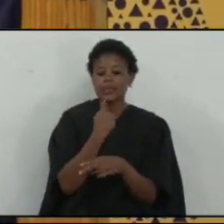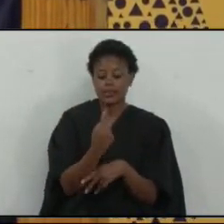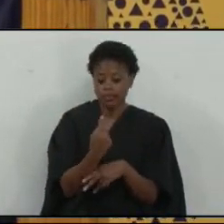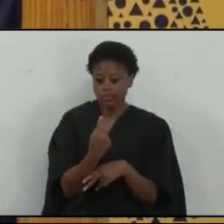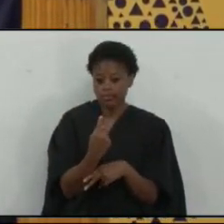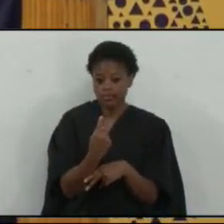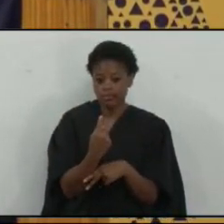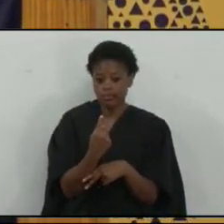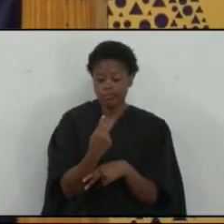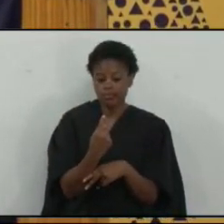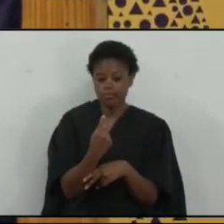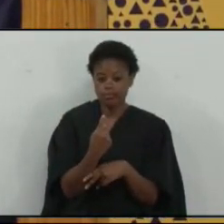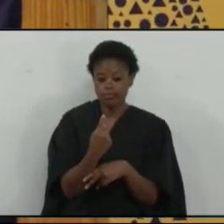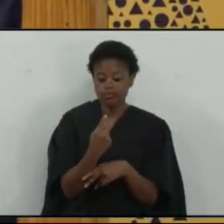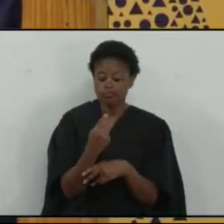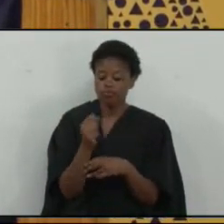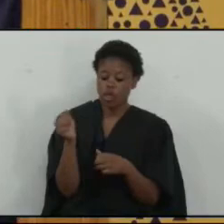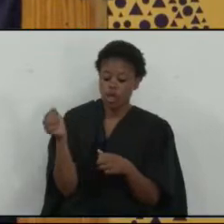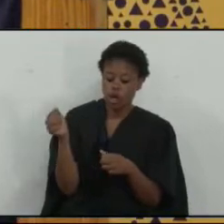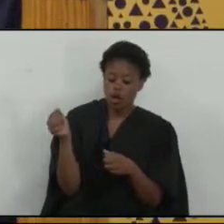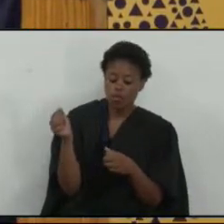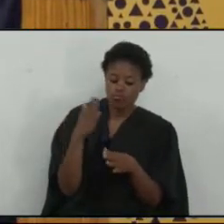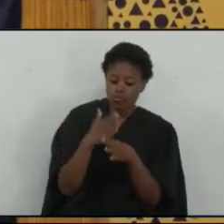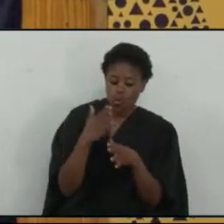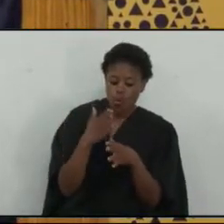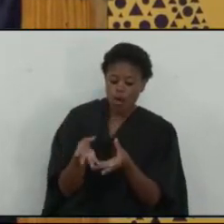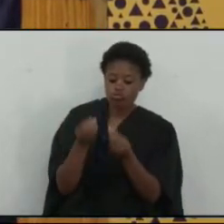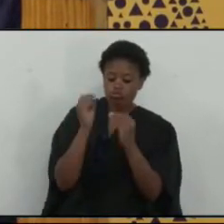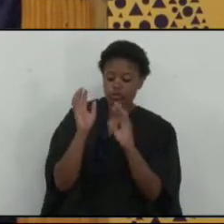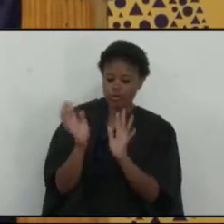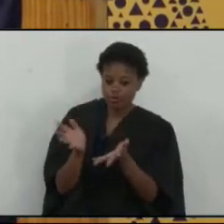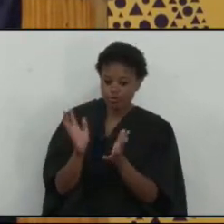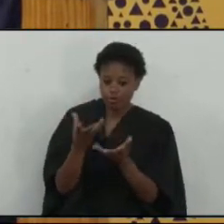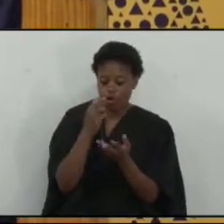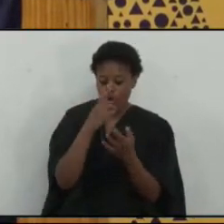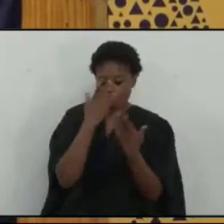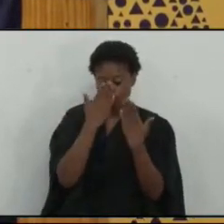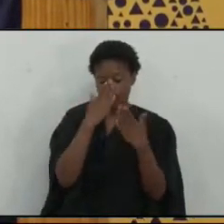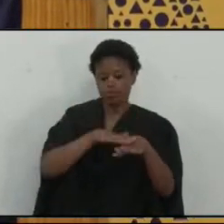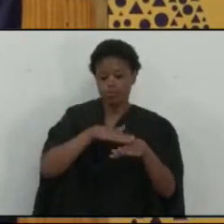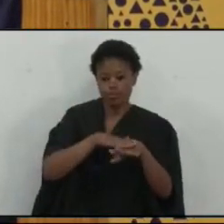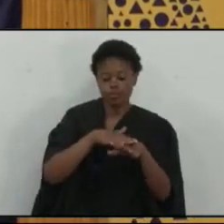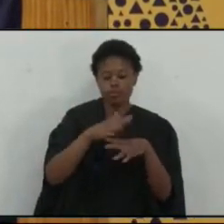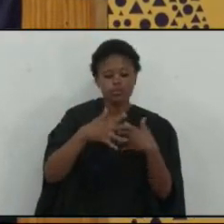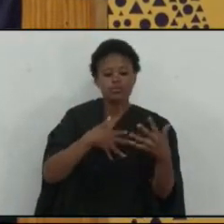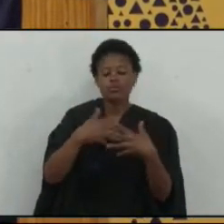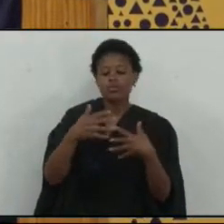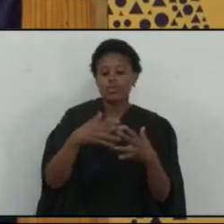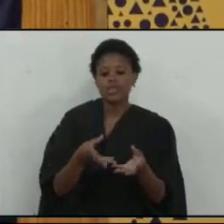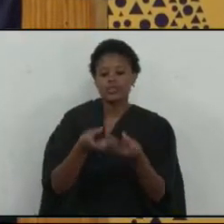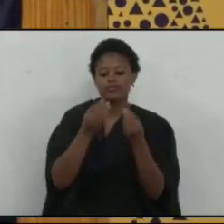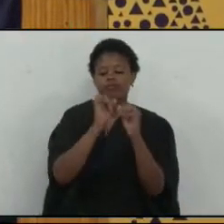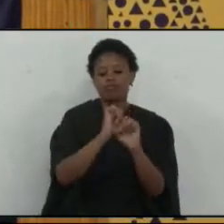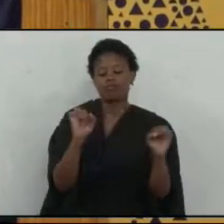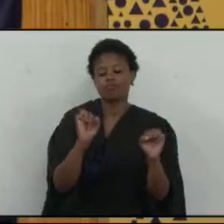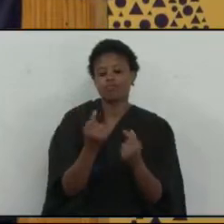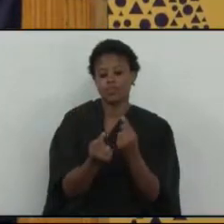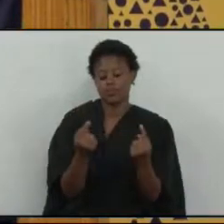indicated that they were either employed or studying further. Wherever you find